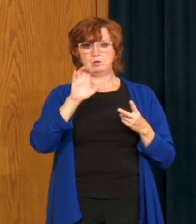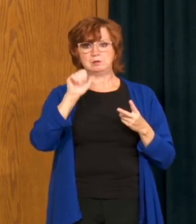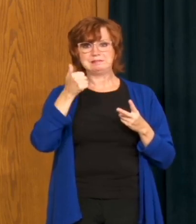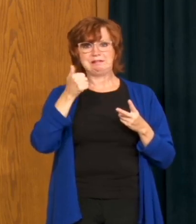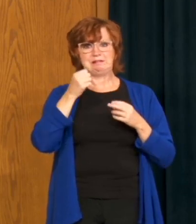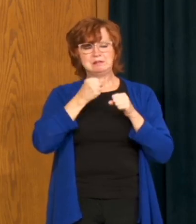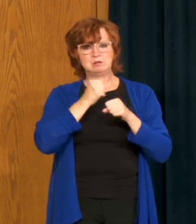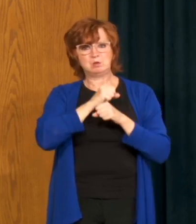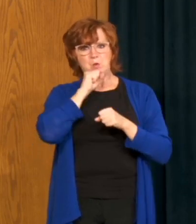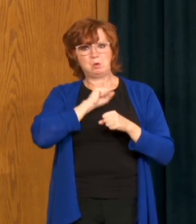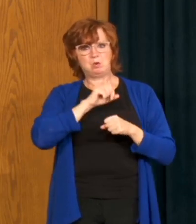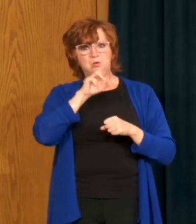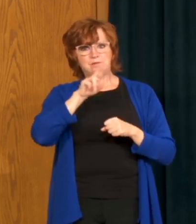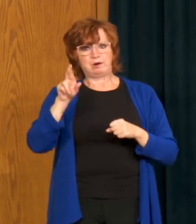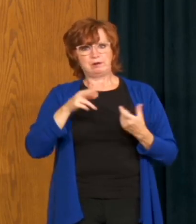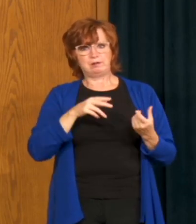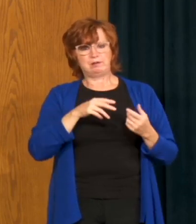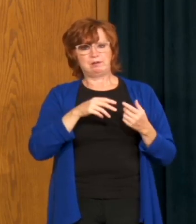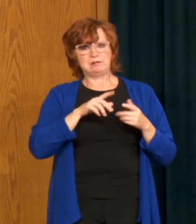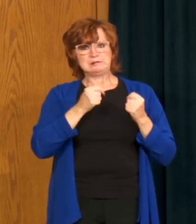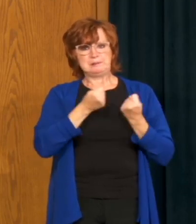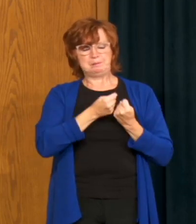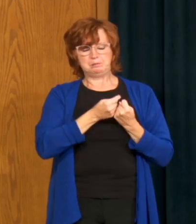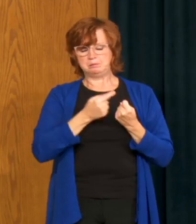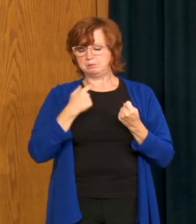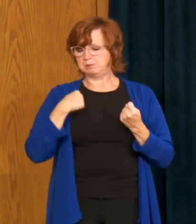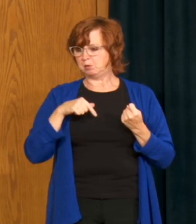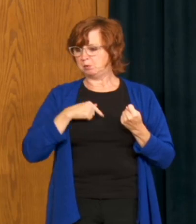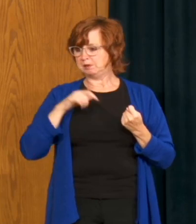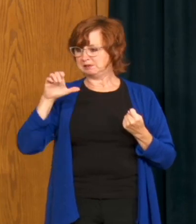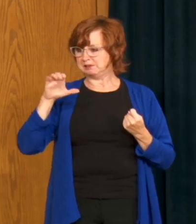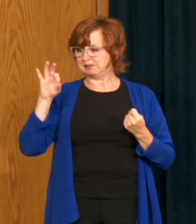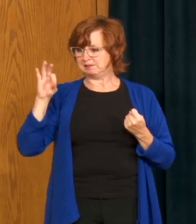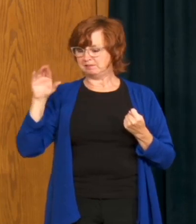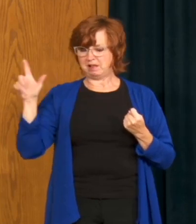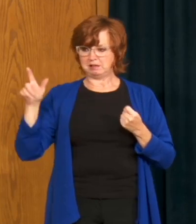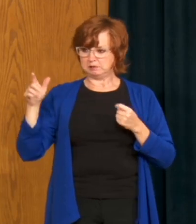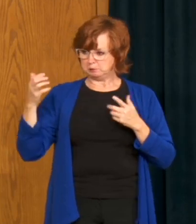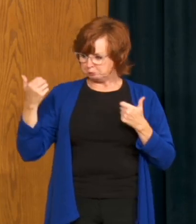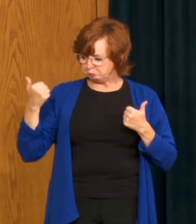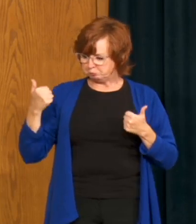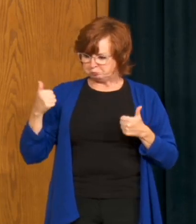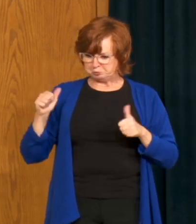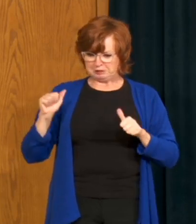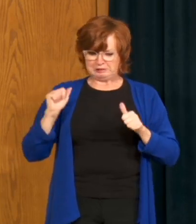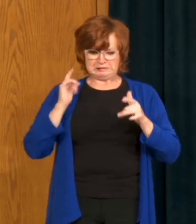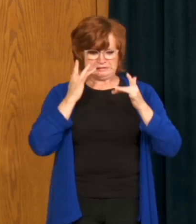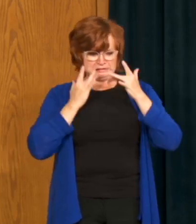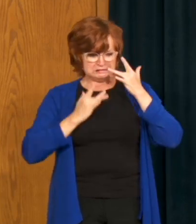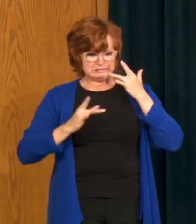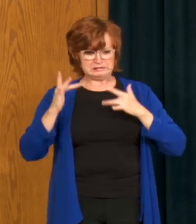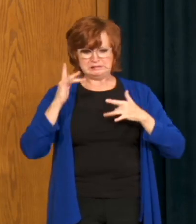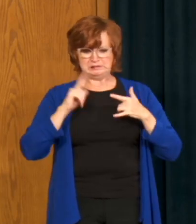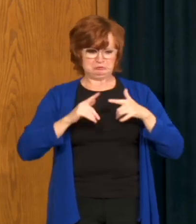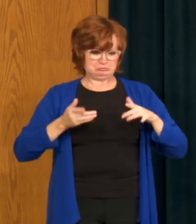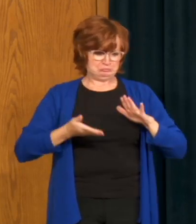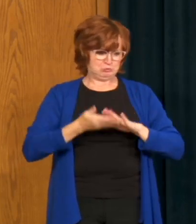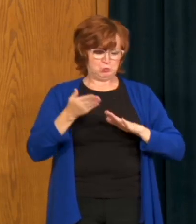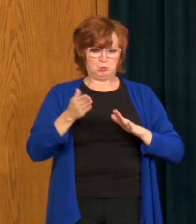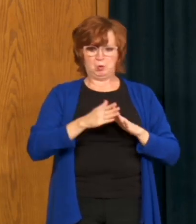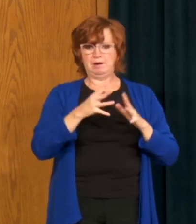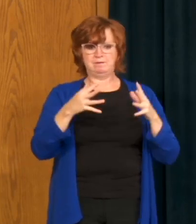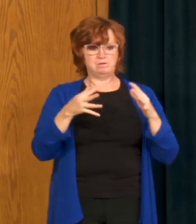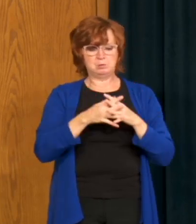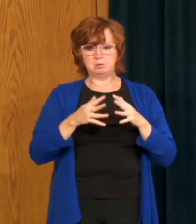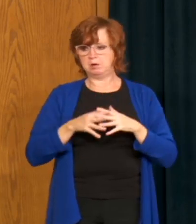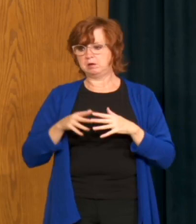as communities, and as Canadians to salvage the Canadian Football League. And ultimately, it will come down to, yes, a decision on where this